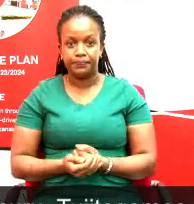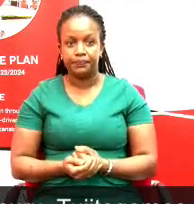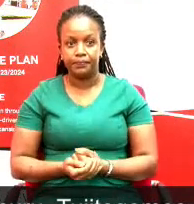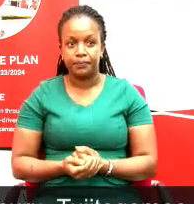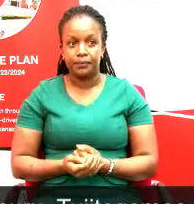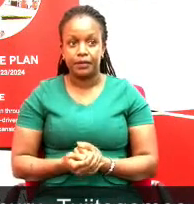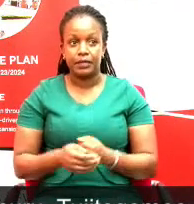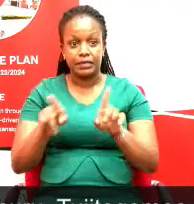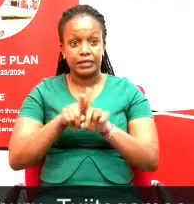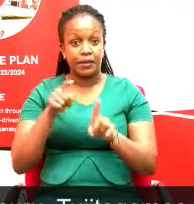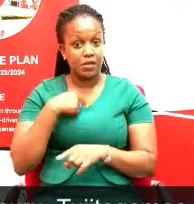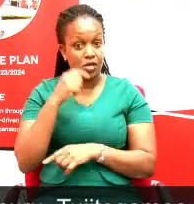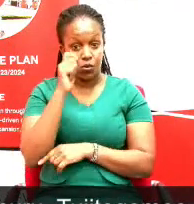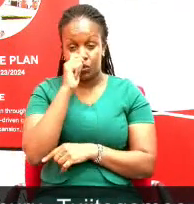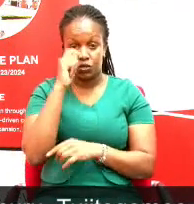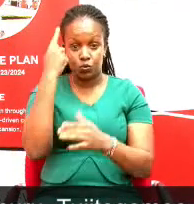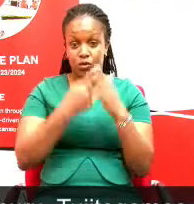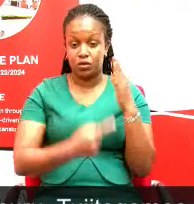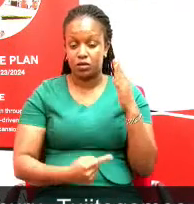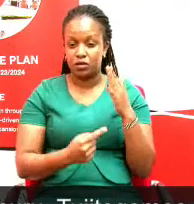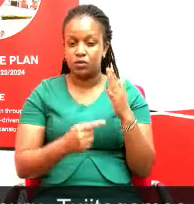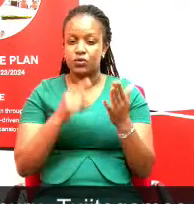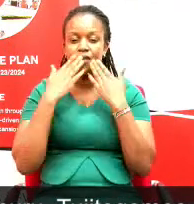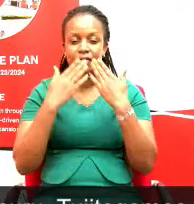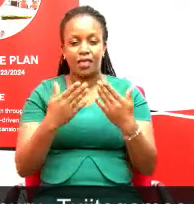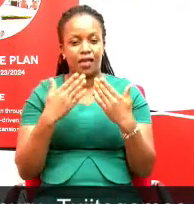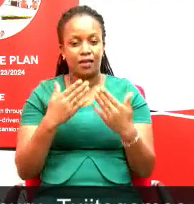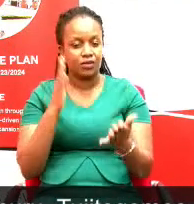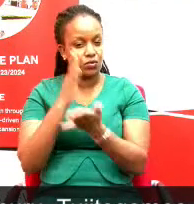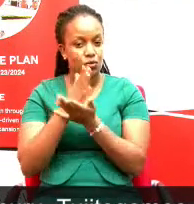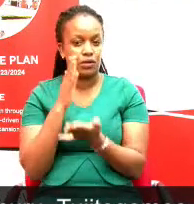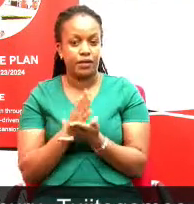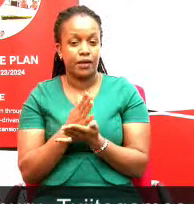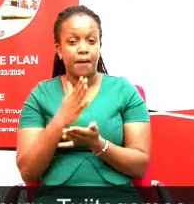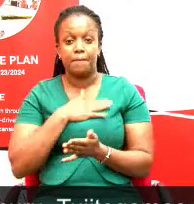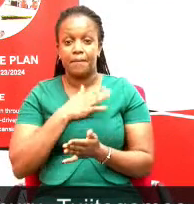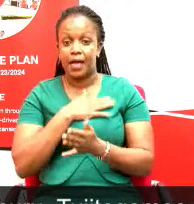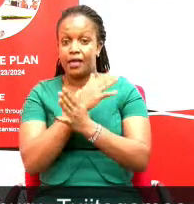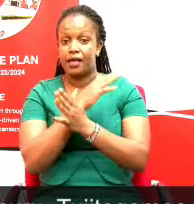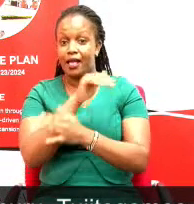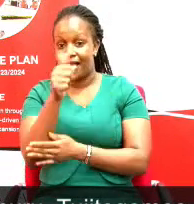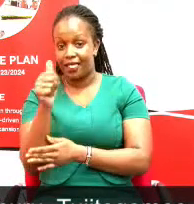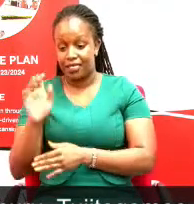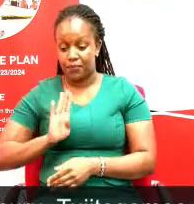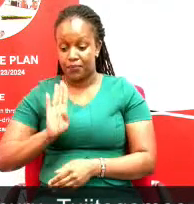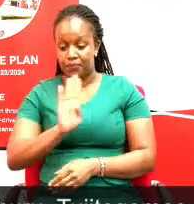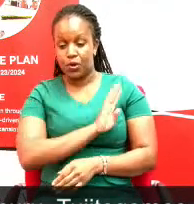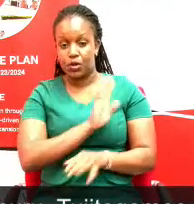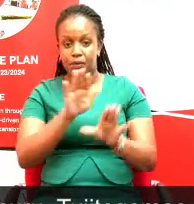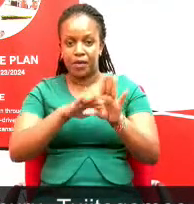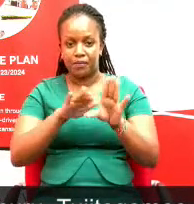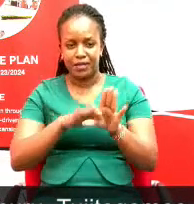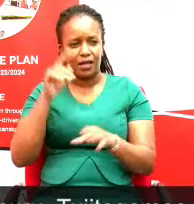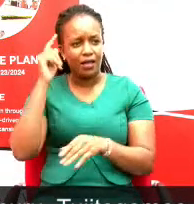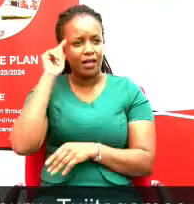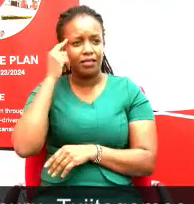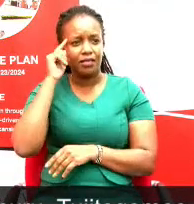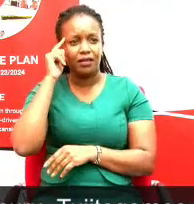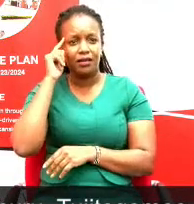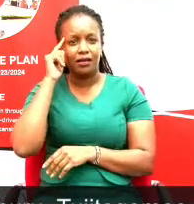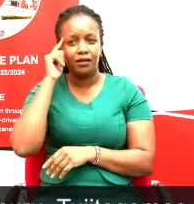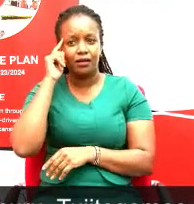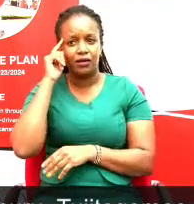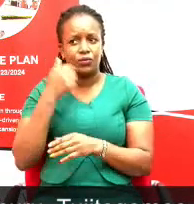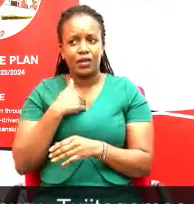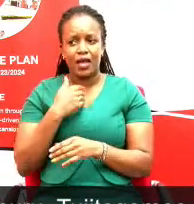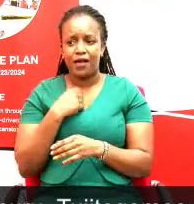I also wish to also sincerely thank my fellow board members. I think I will ask